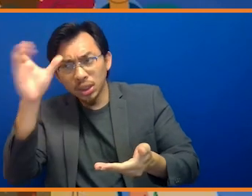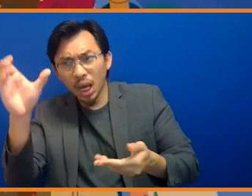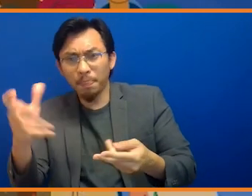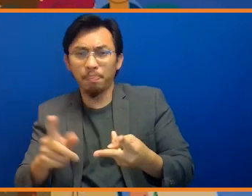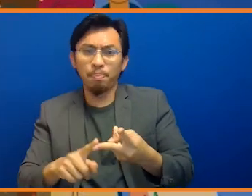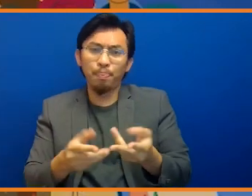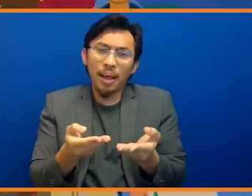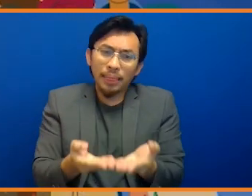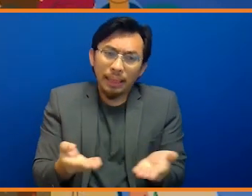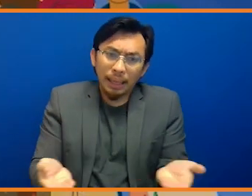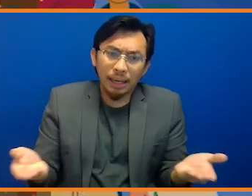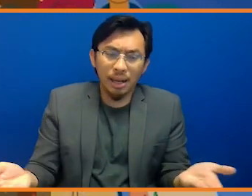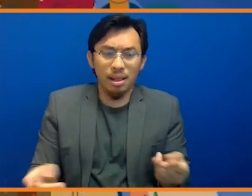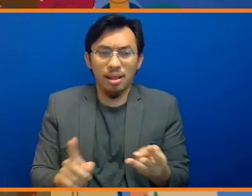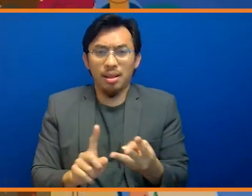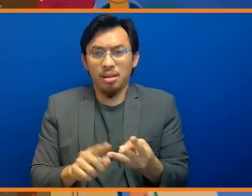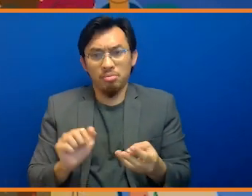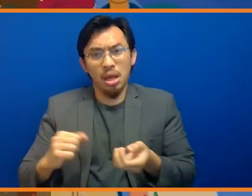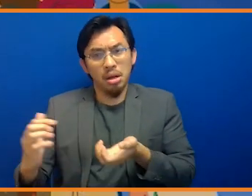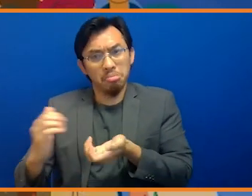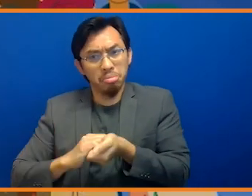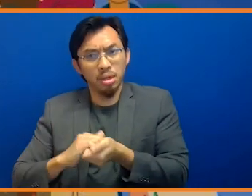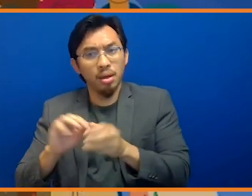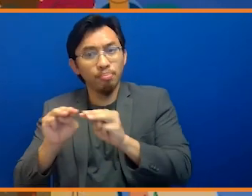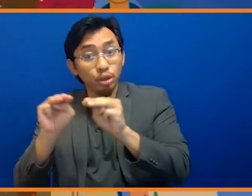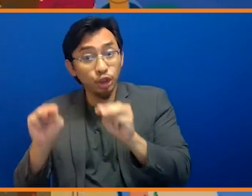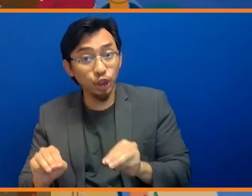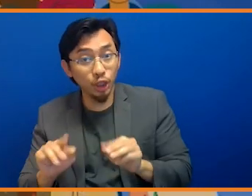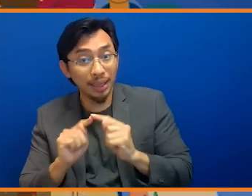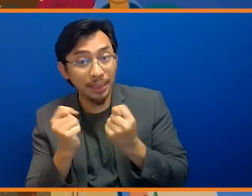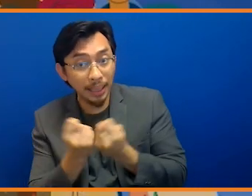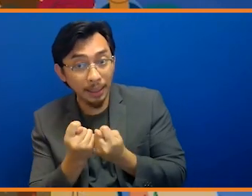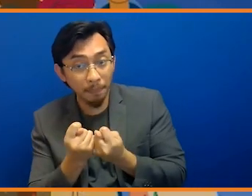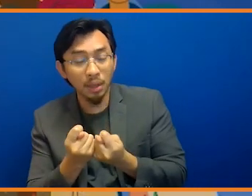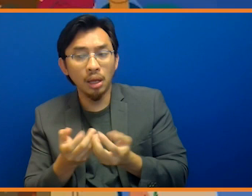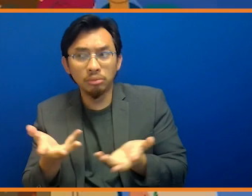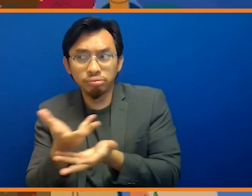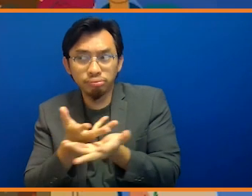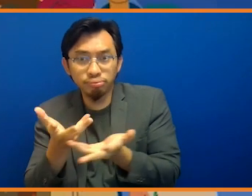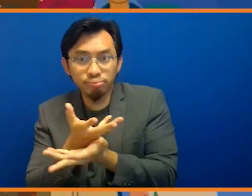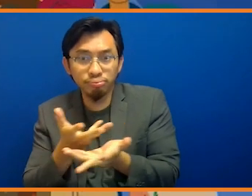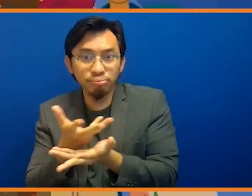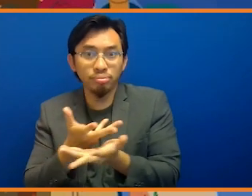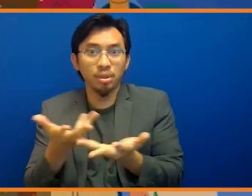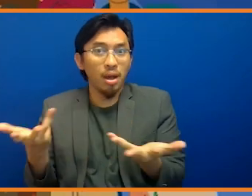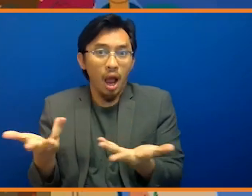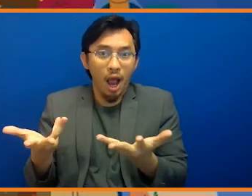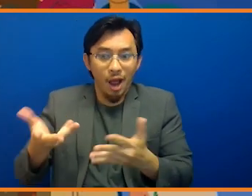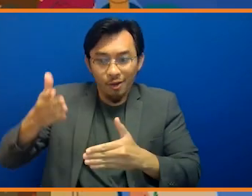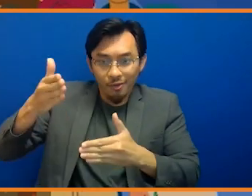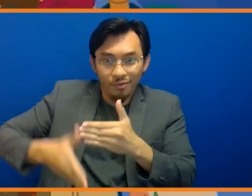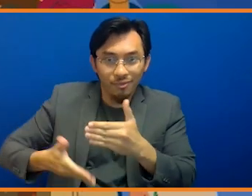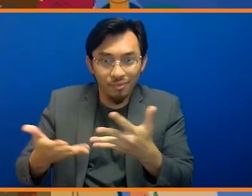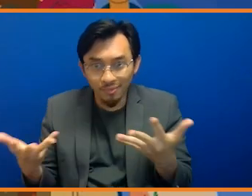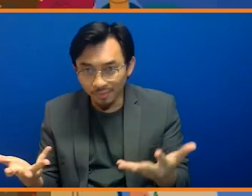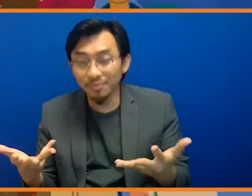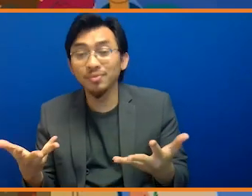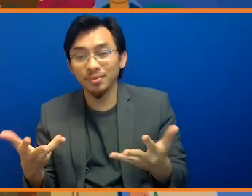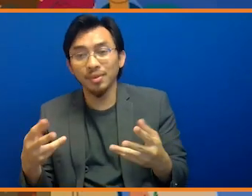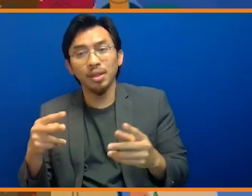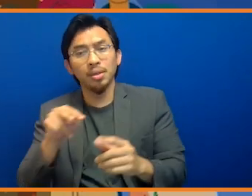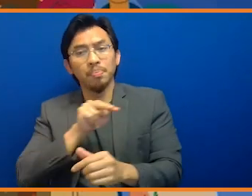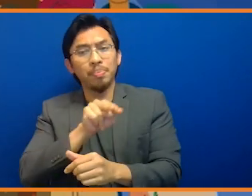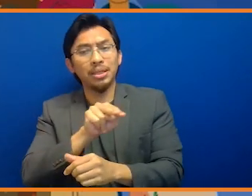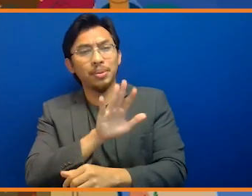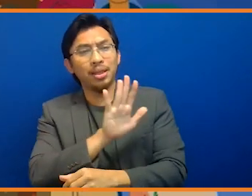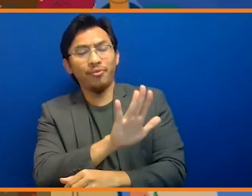and then of course they can collaborate with the museum teams and discuss the result from the perspective of the